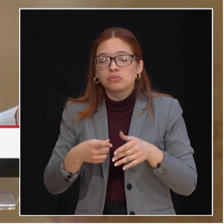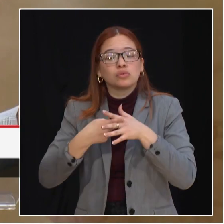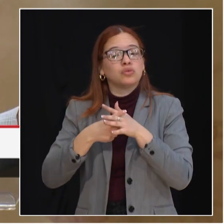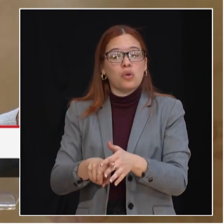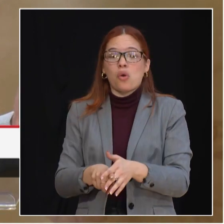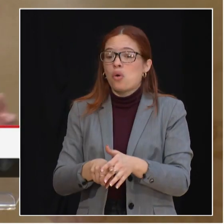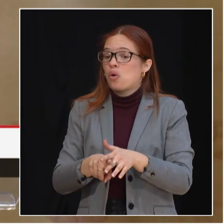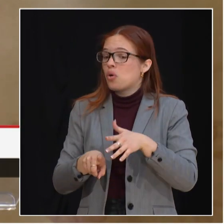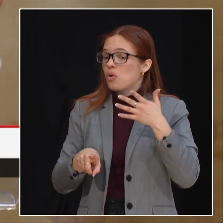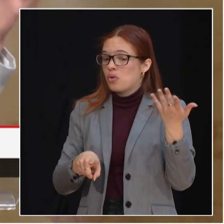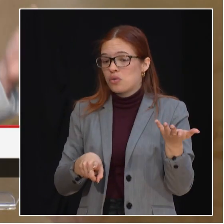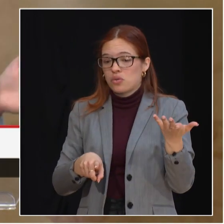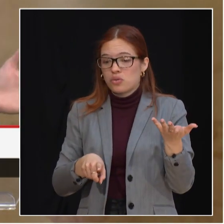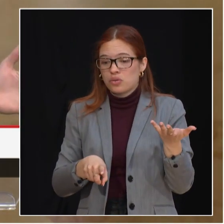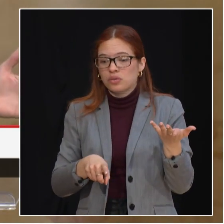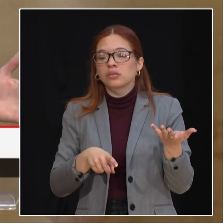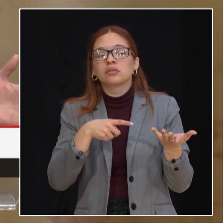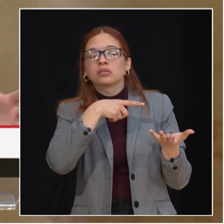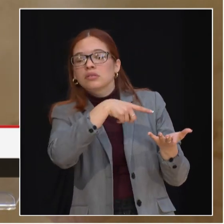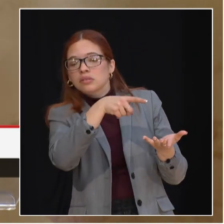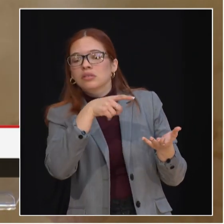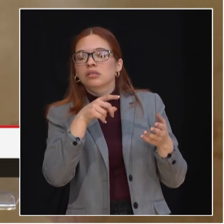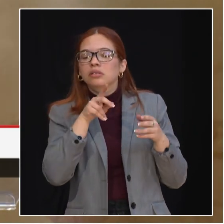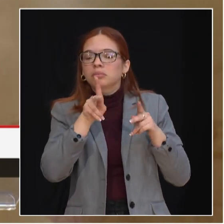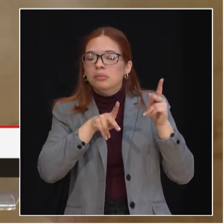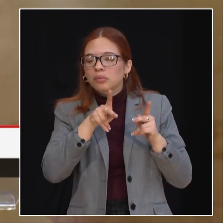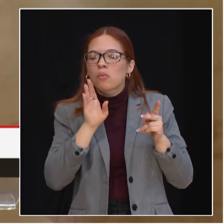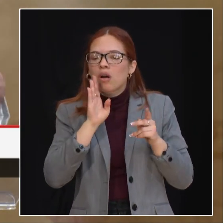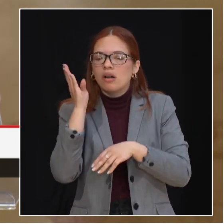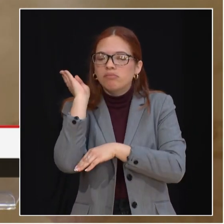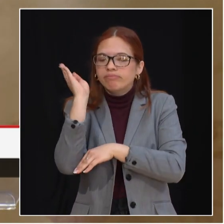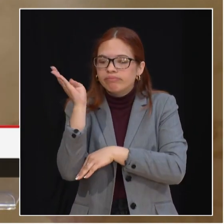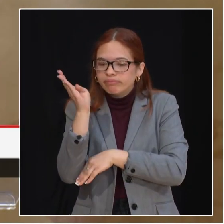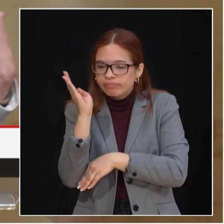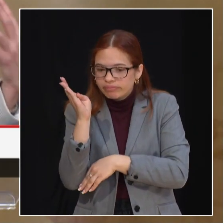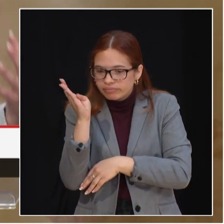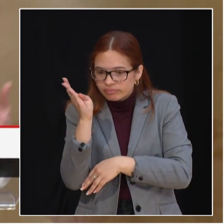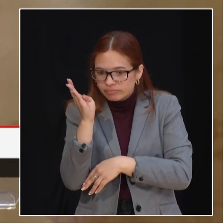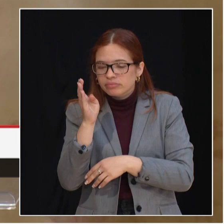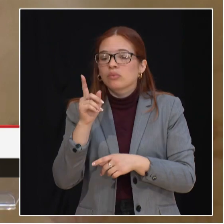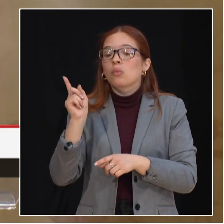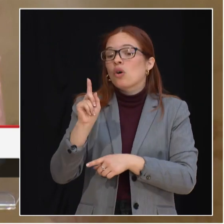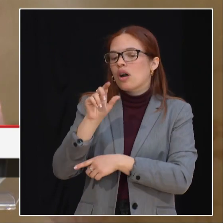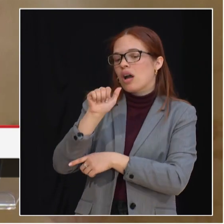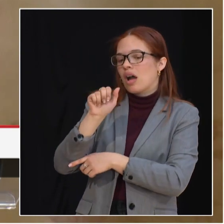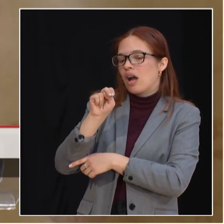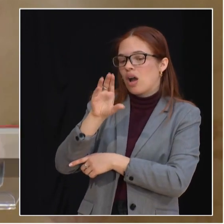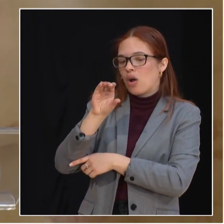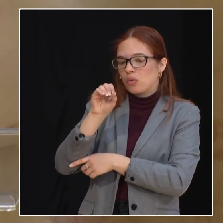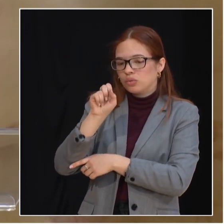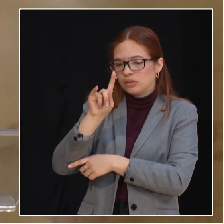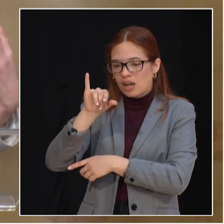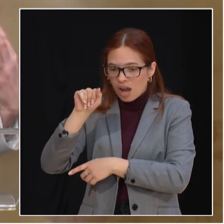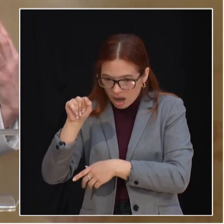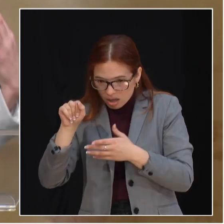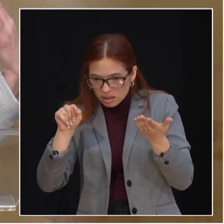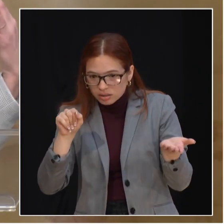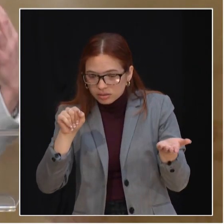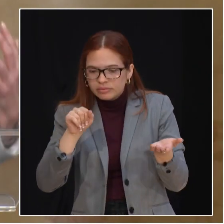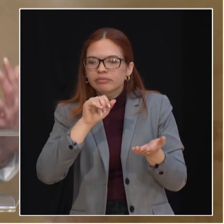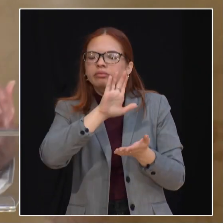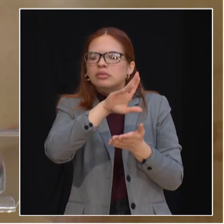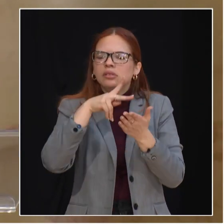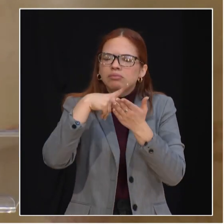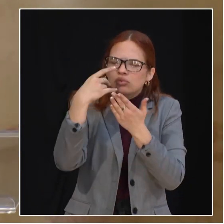few folks in Anacostia and learn a little bit about some of the projects and programs that are helping to create new